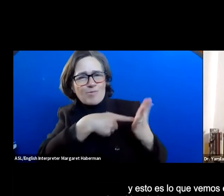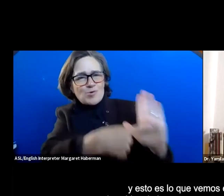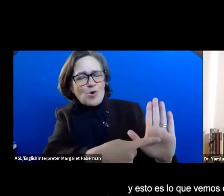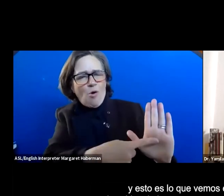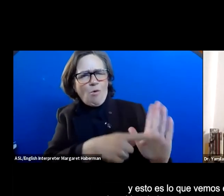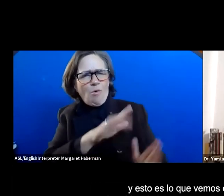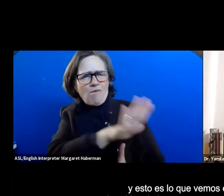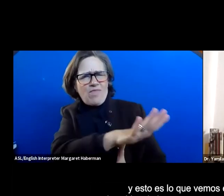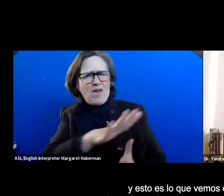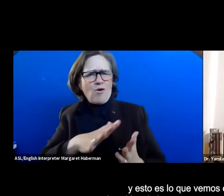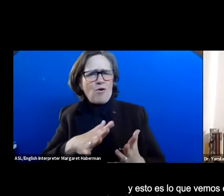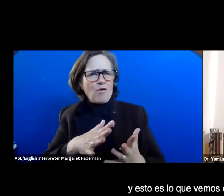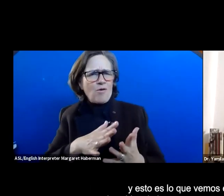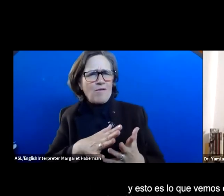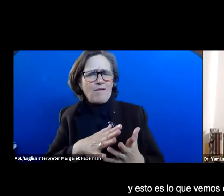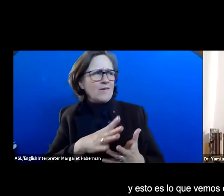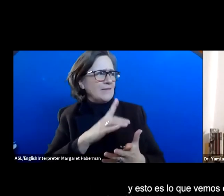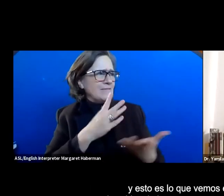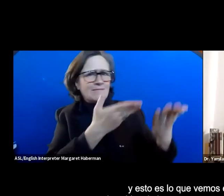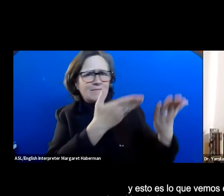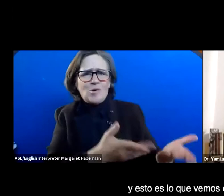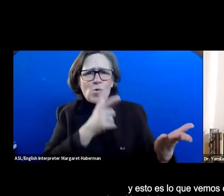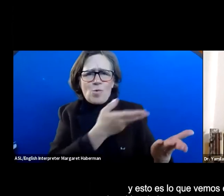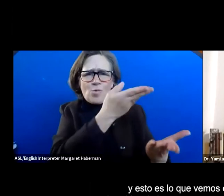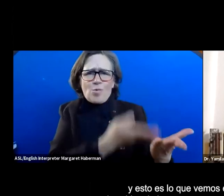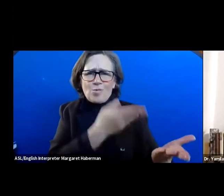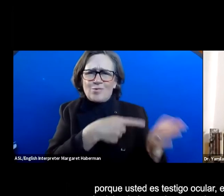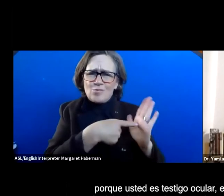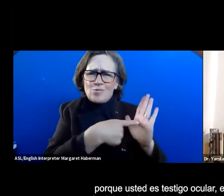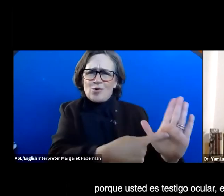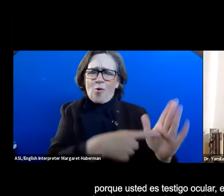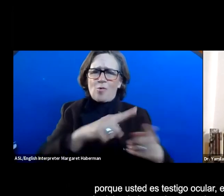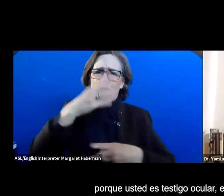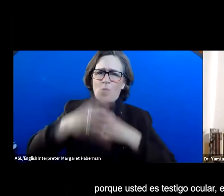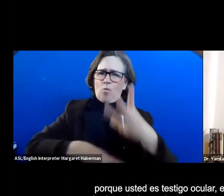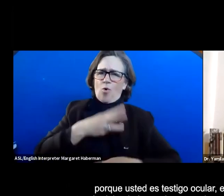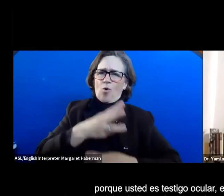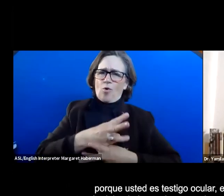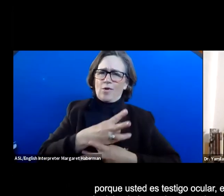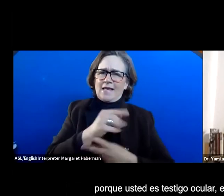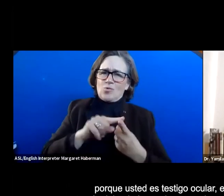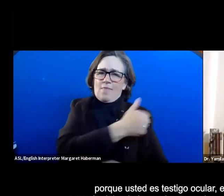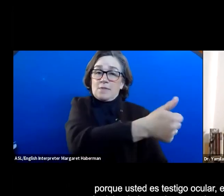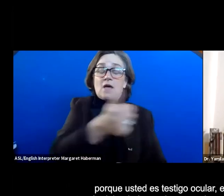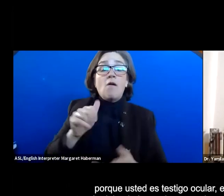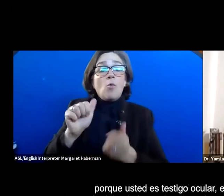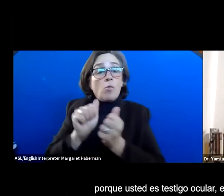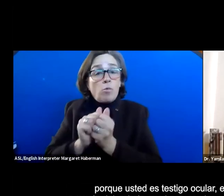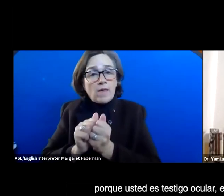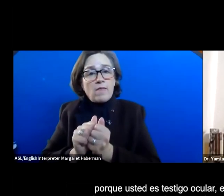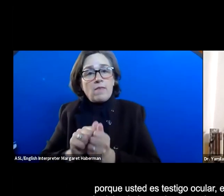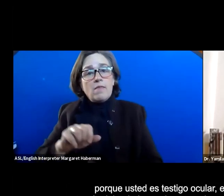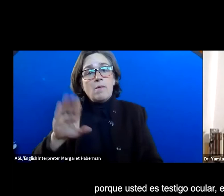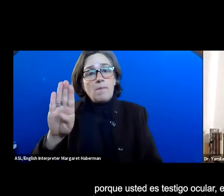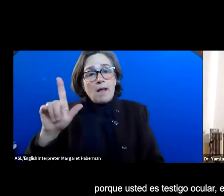is what we see the movement for Black Lives, for example, engaged in, because you are eyewitness in the United States